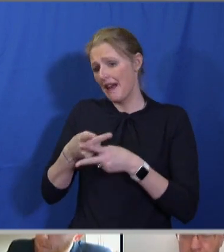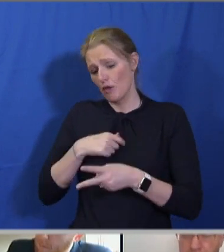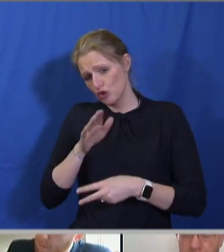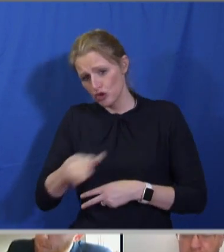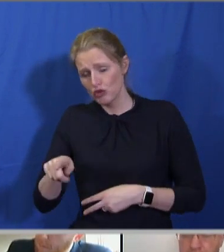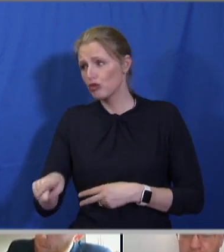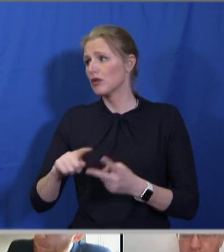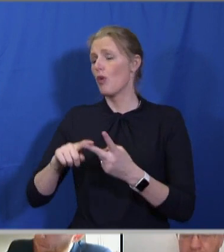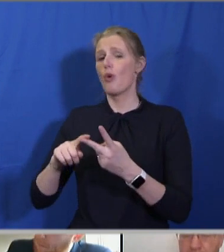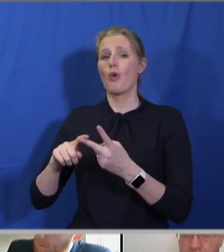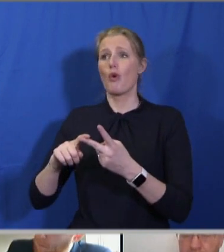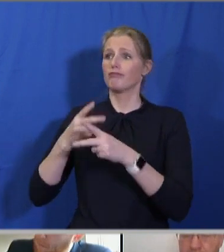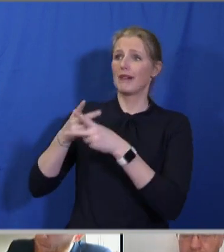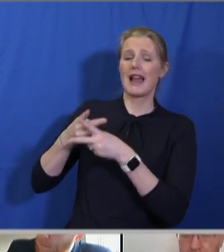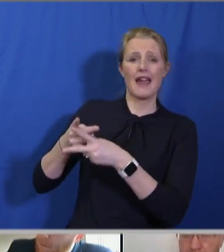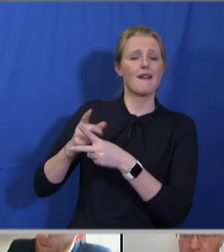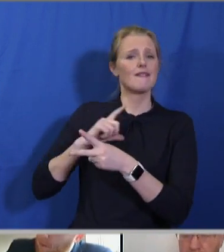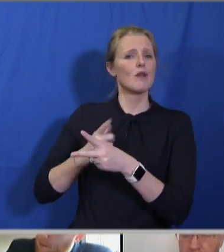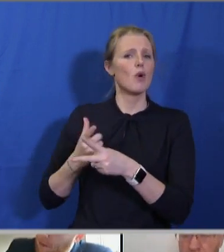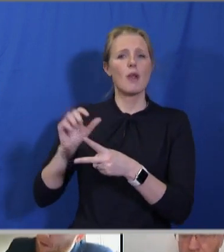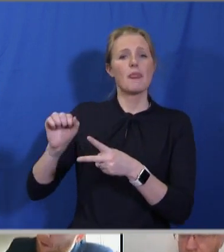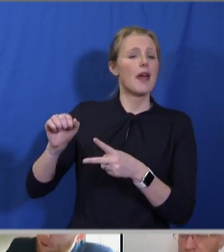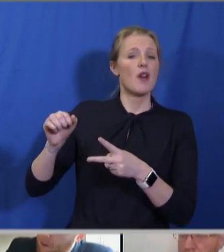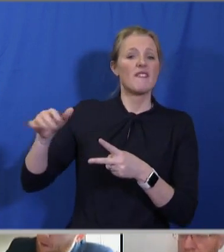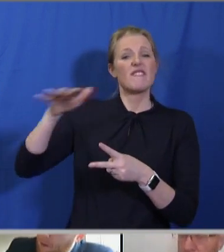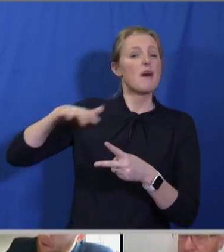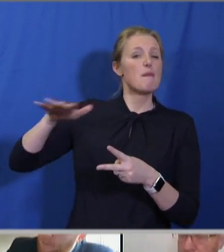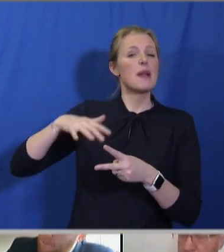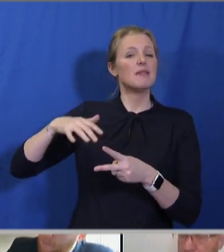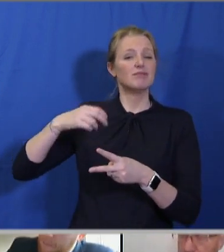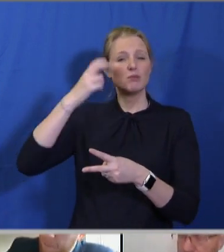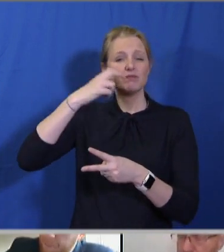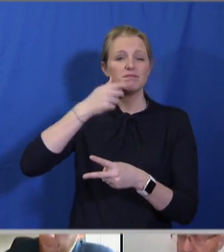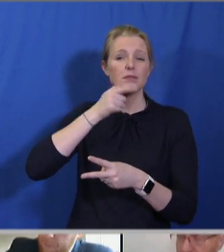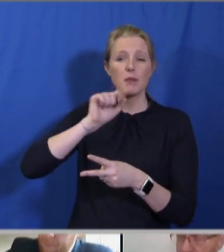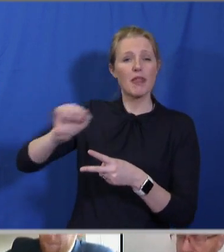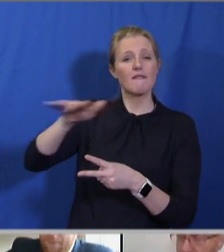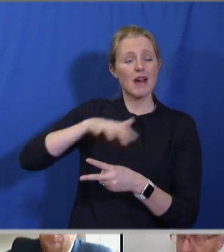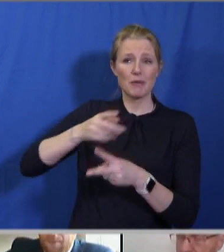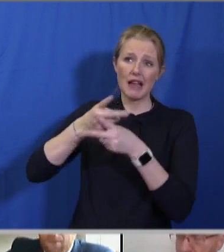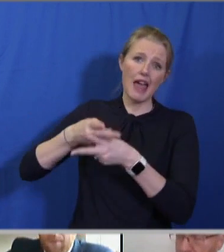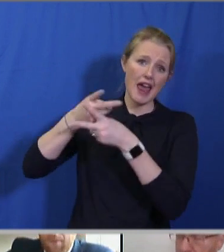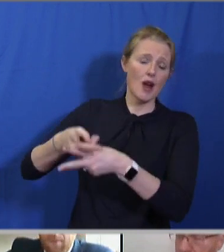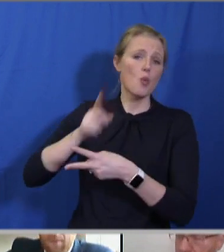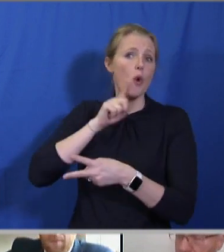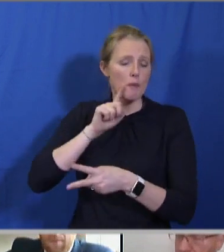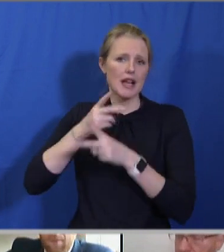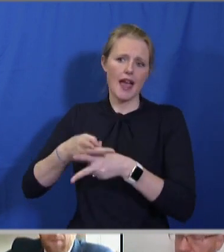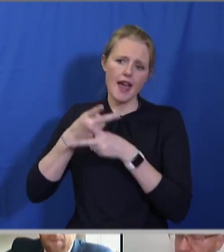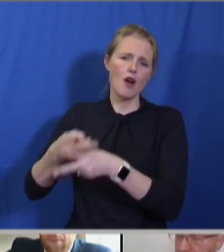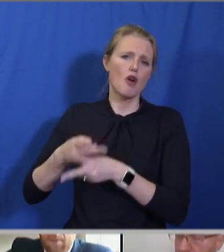children or caring for older members of the family later on in life. But there